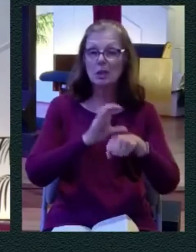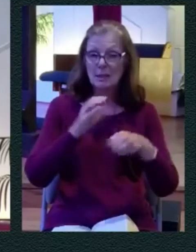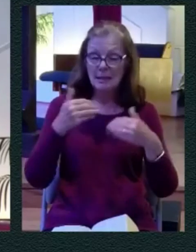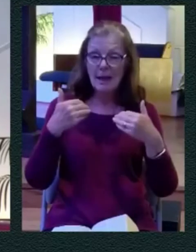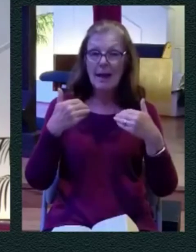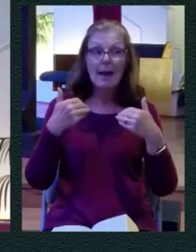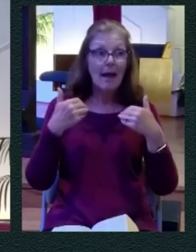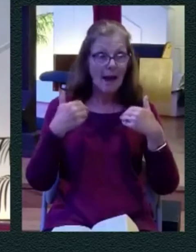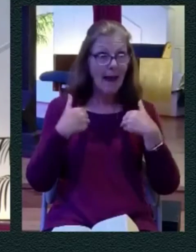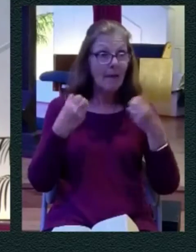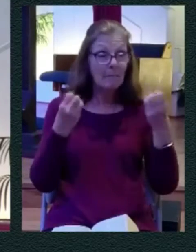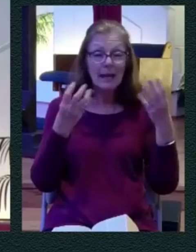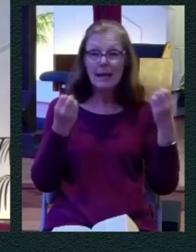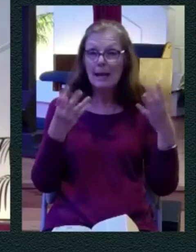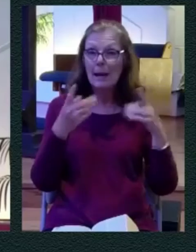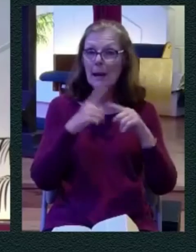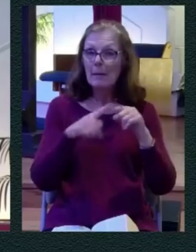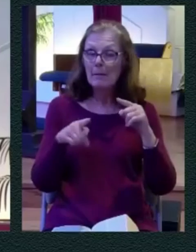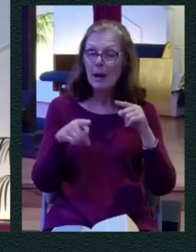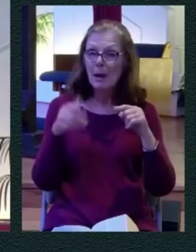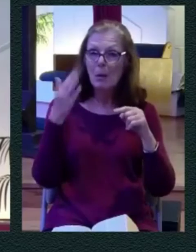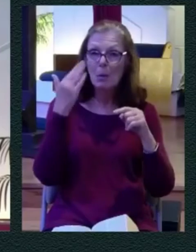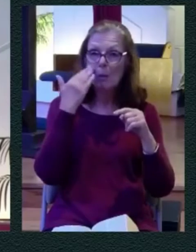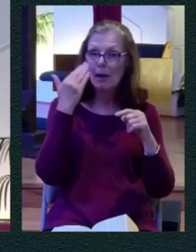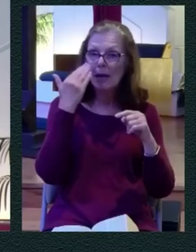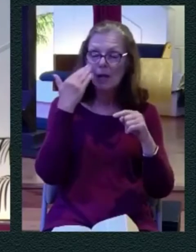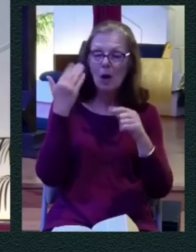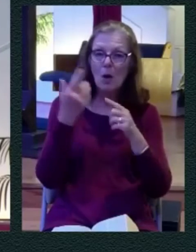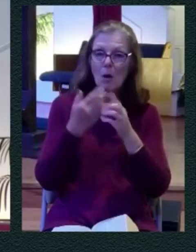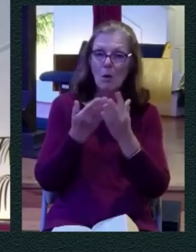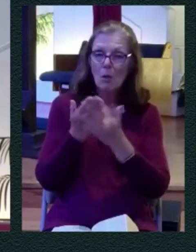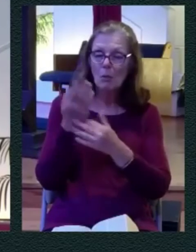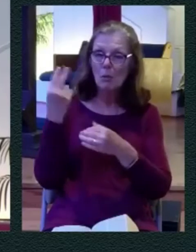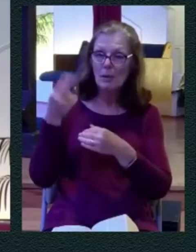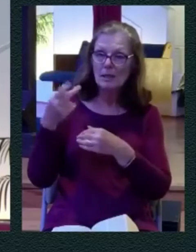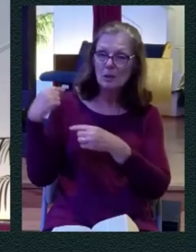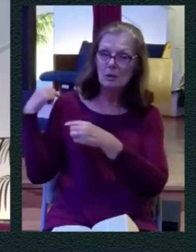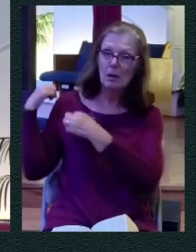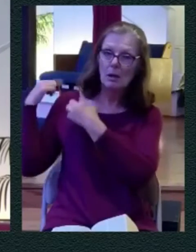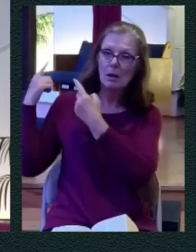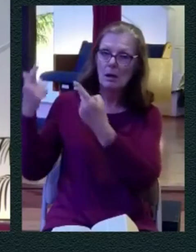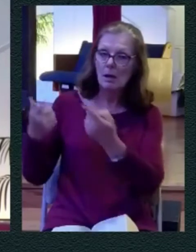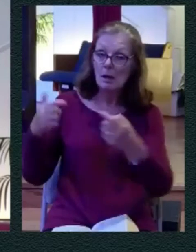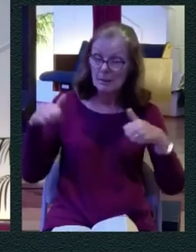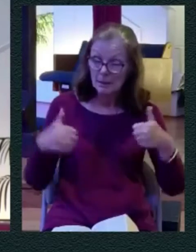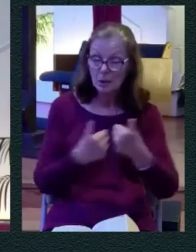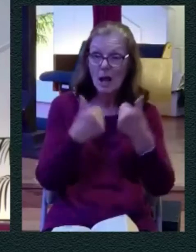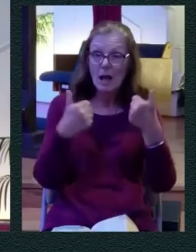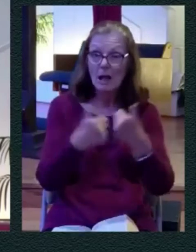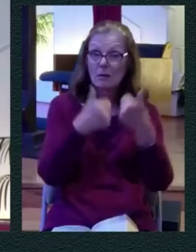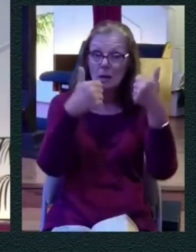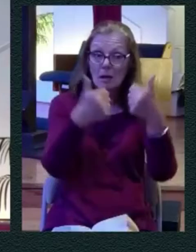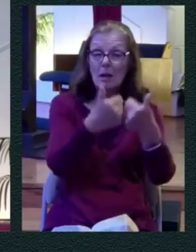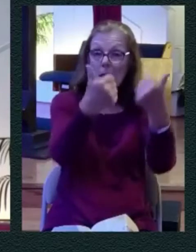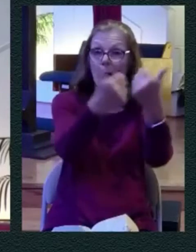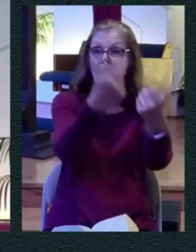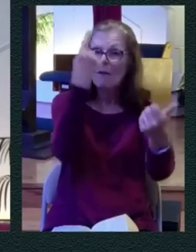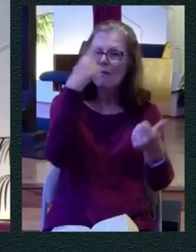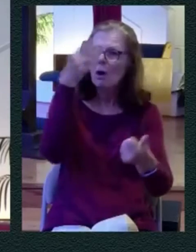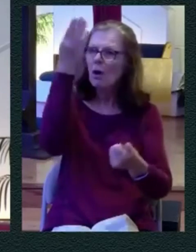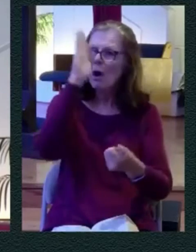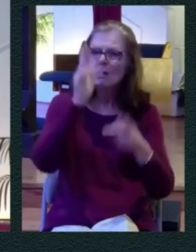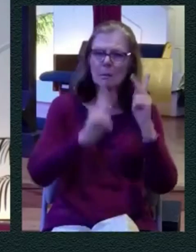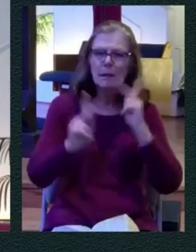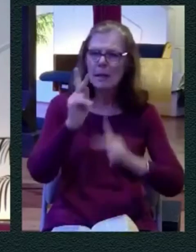we, from chapters 2 and 3 in Revelation, that it's been a challenge for God's people all down through